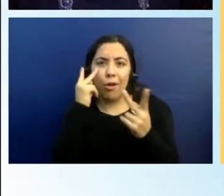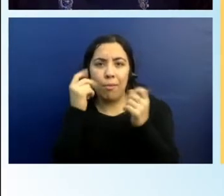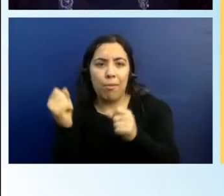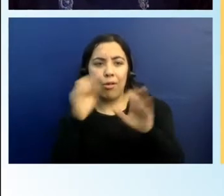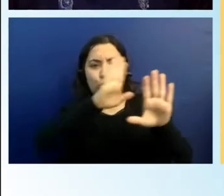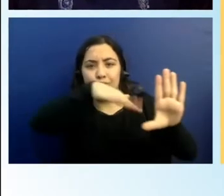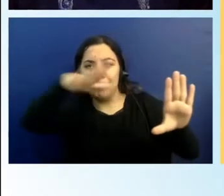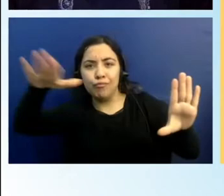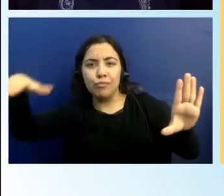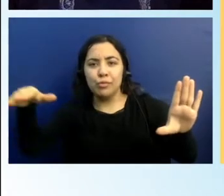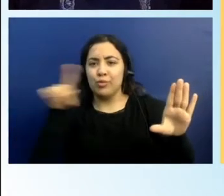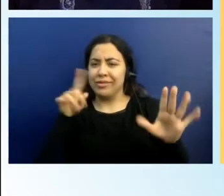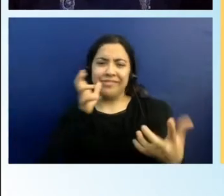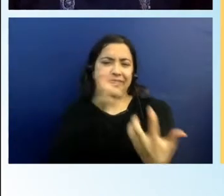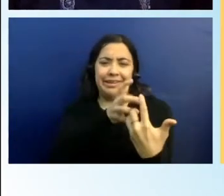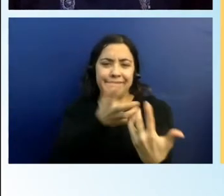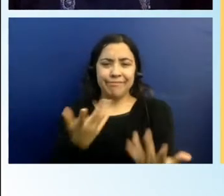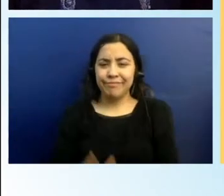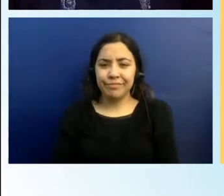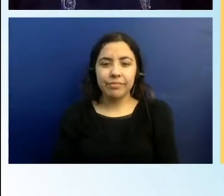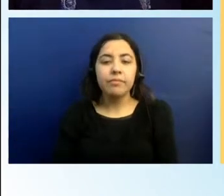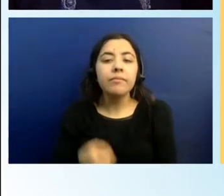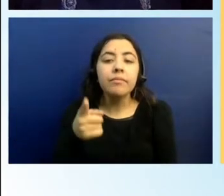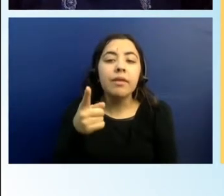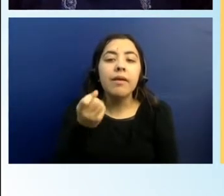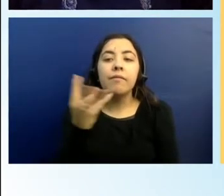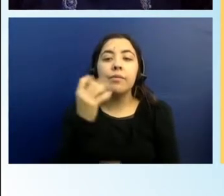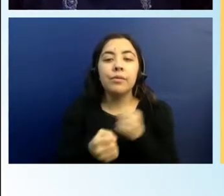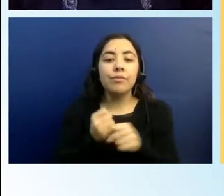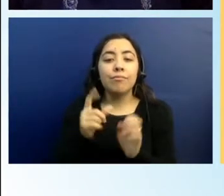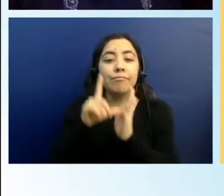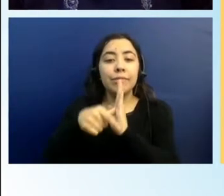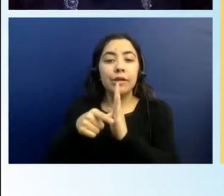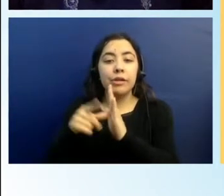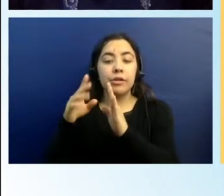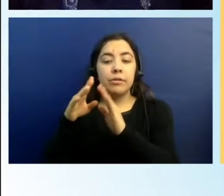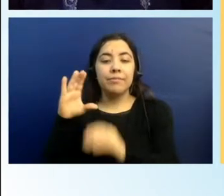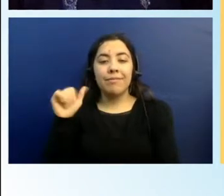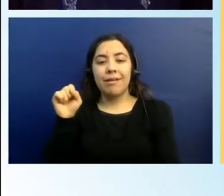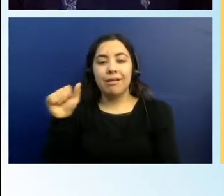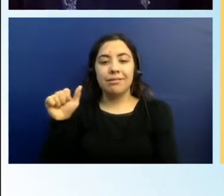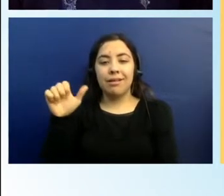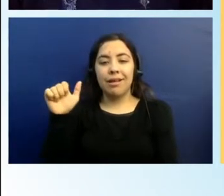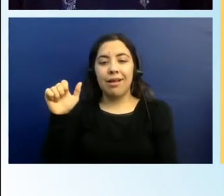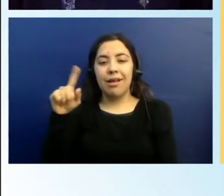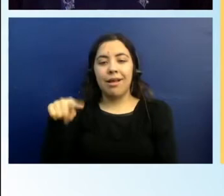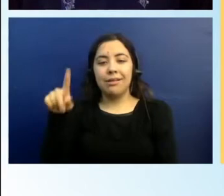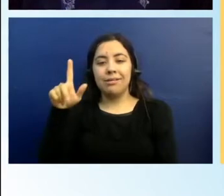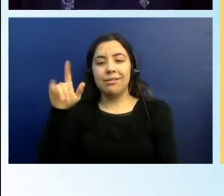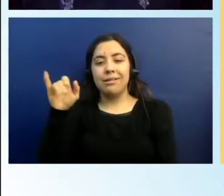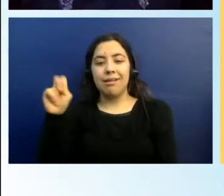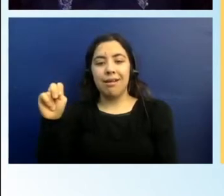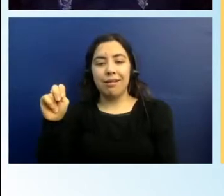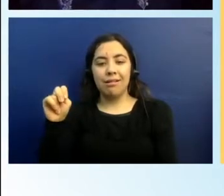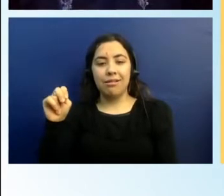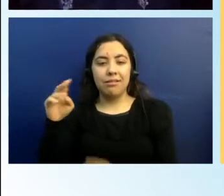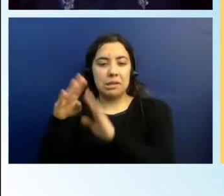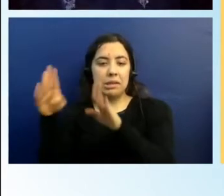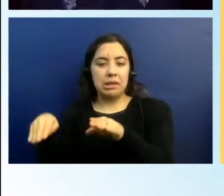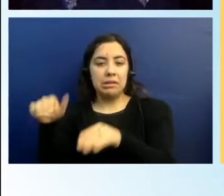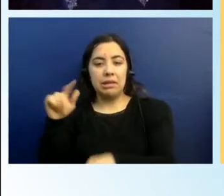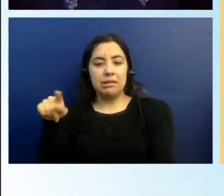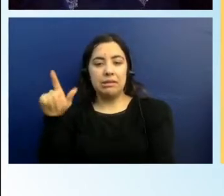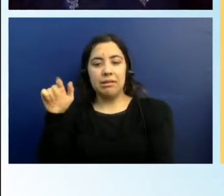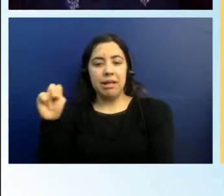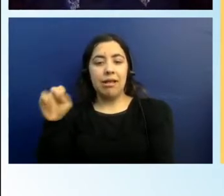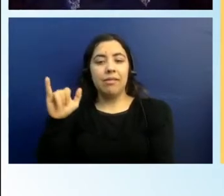A couple of years later, Casa Aztlán opens in the Pilsen neighborhood. And it's a social service place